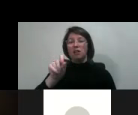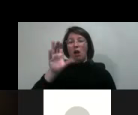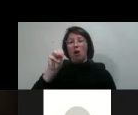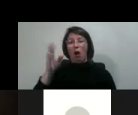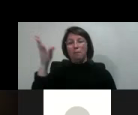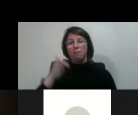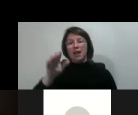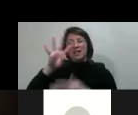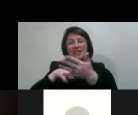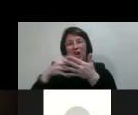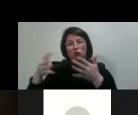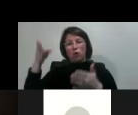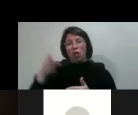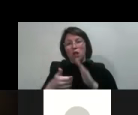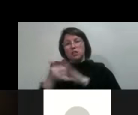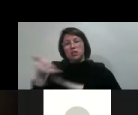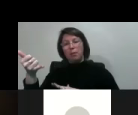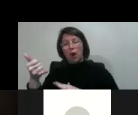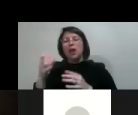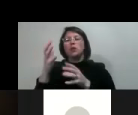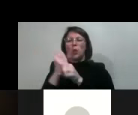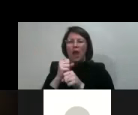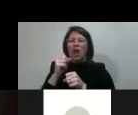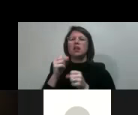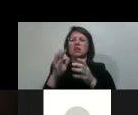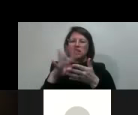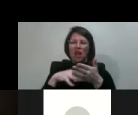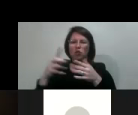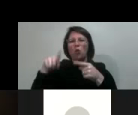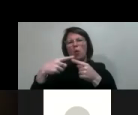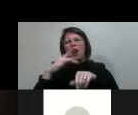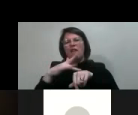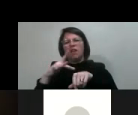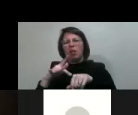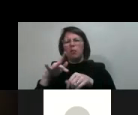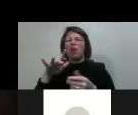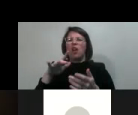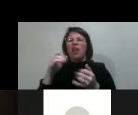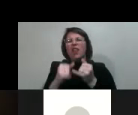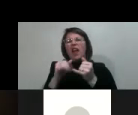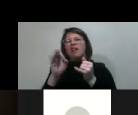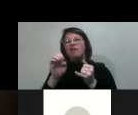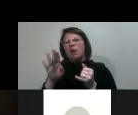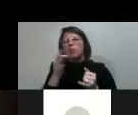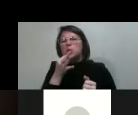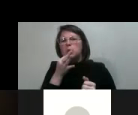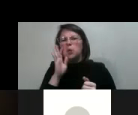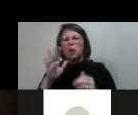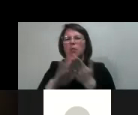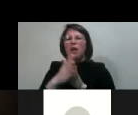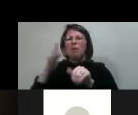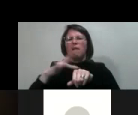www.mbta.com/schedules/subway to view the subway schedules once they're available online in late February, which should be very soon.